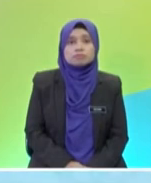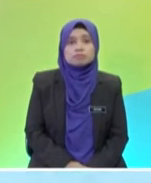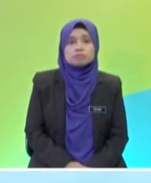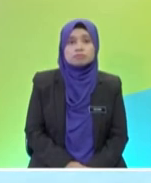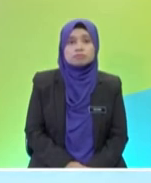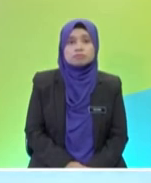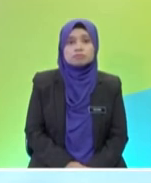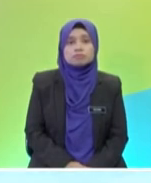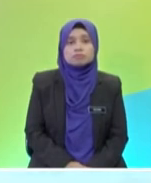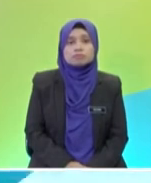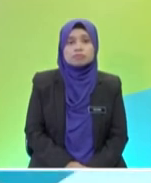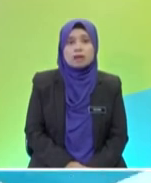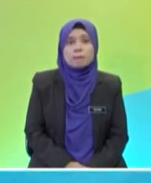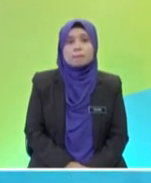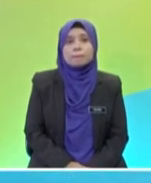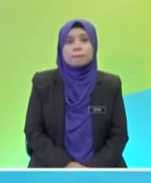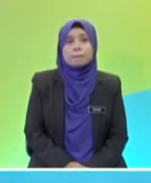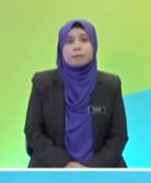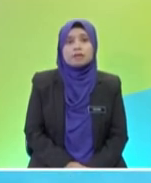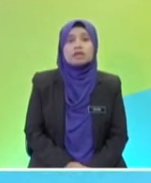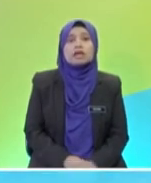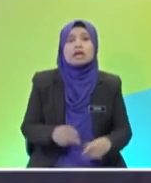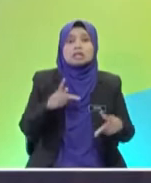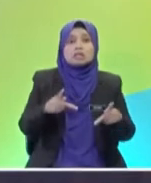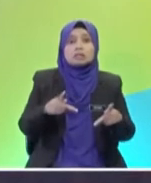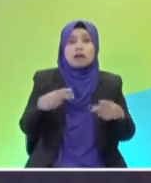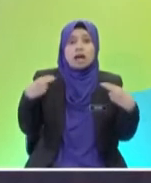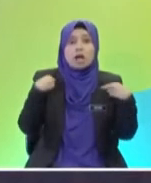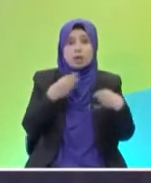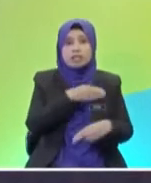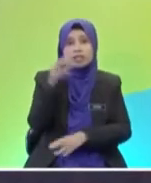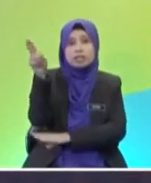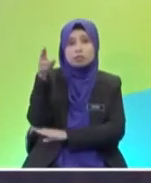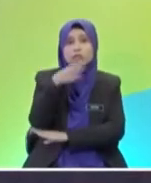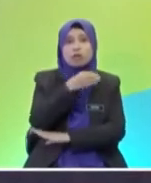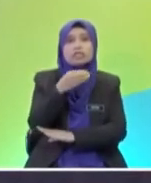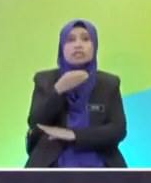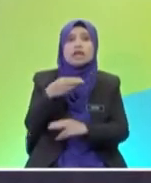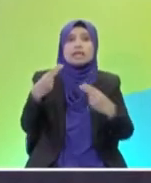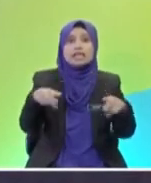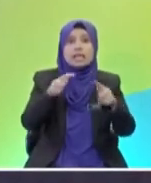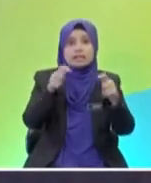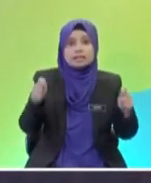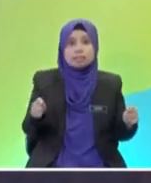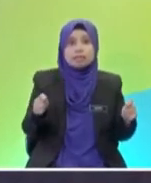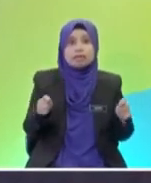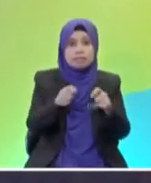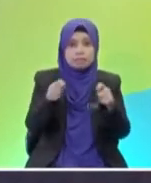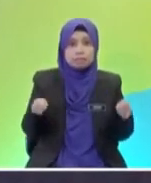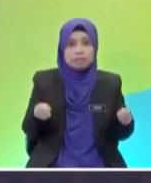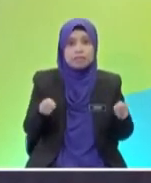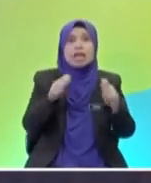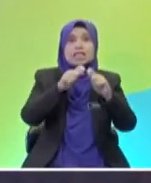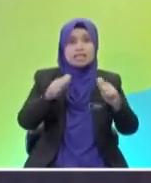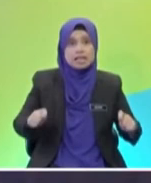preventing the loss of habitat. Loss of habitat. Yeah, very good. Well done, Mimal. Yes. Good job. So, everybody. Wow, they can